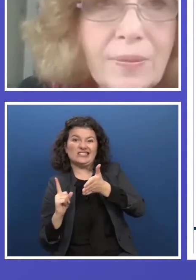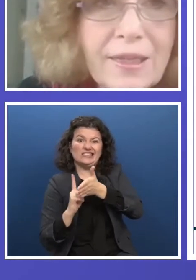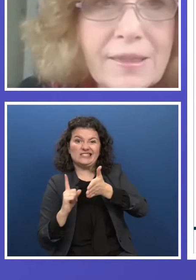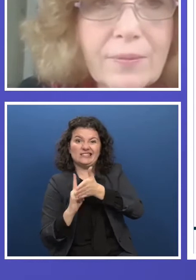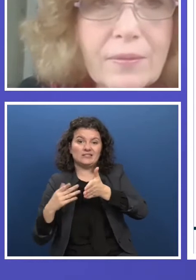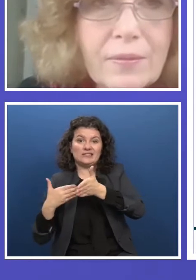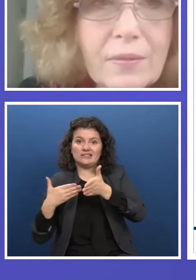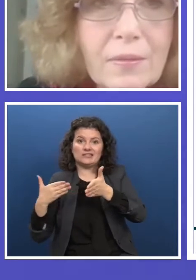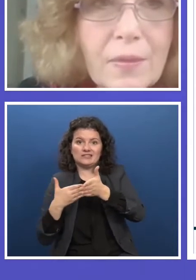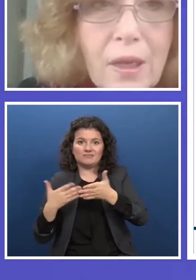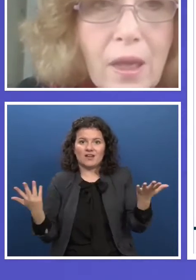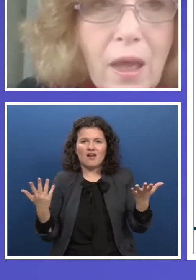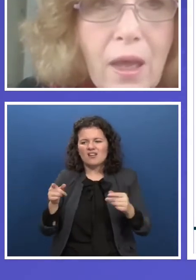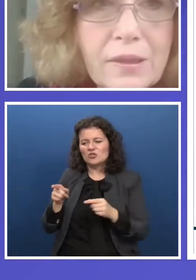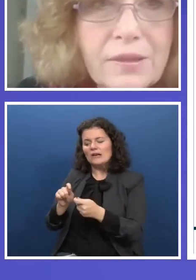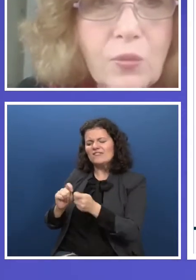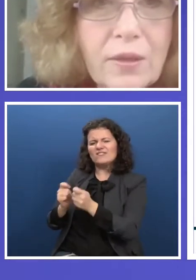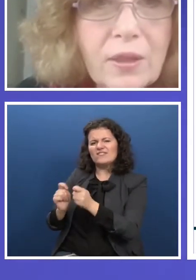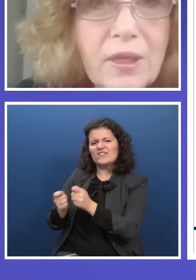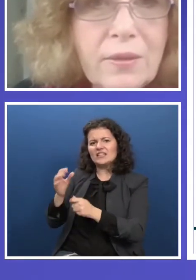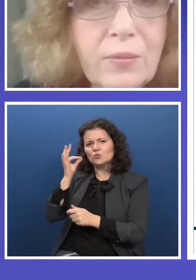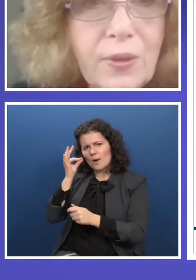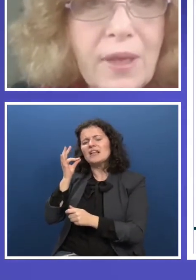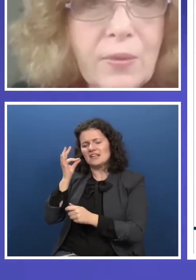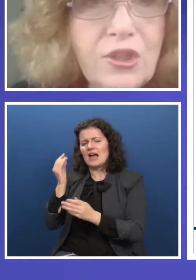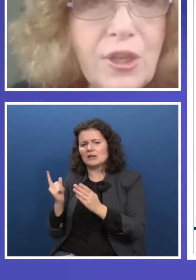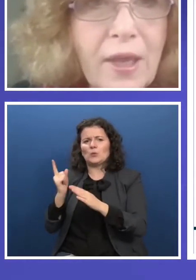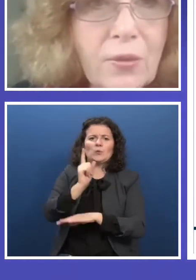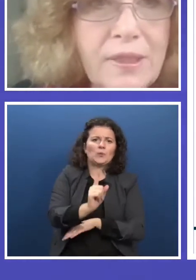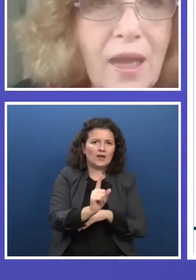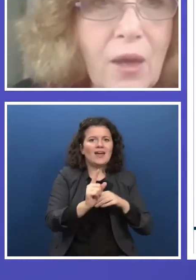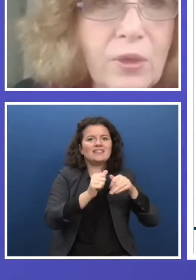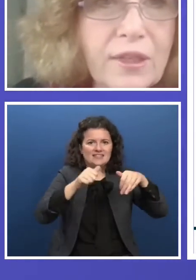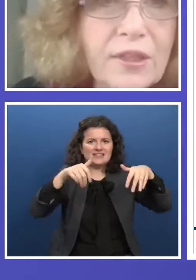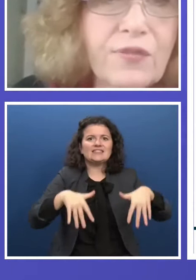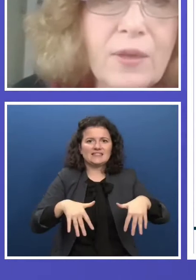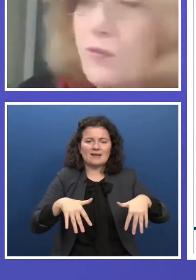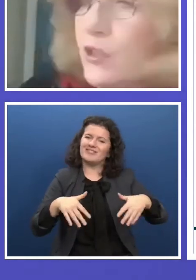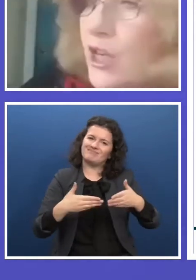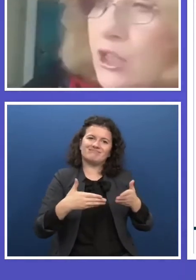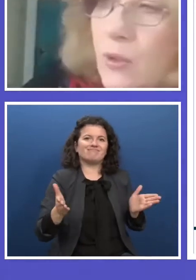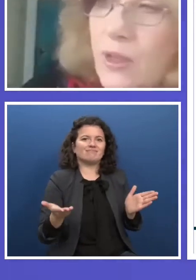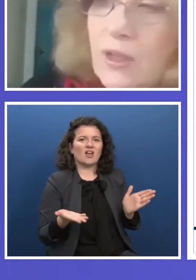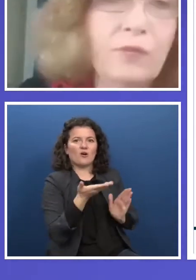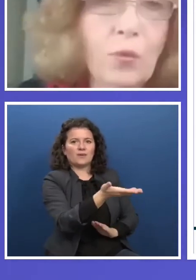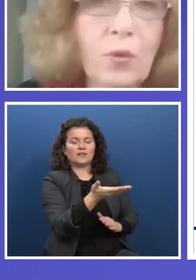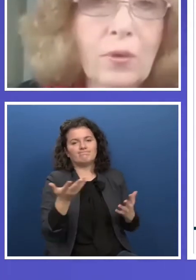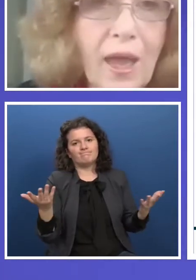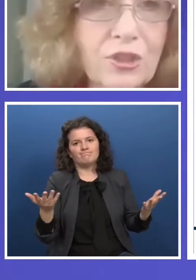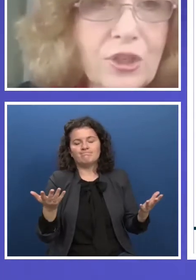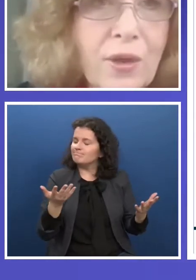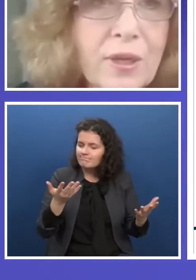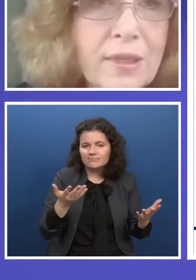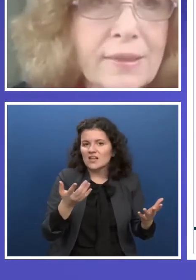Next slide, please. So the work that we're doing now with the Gender Equity Hub, we're looking at a framework for change, and we're looking at